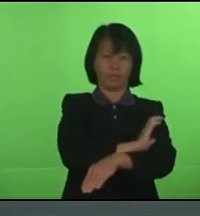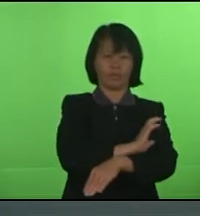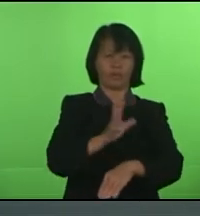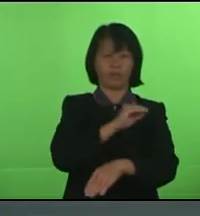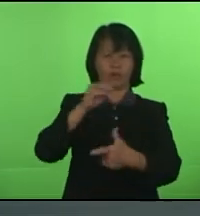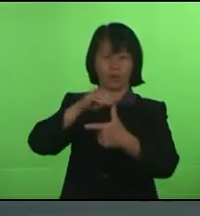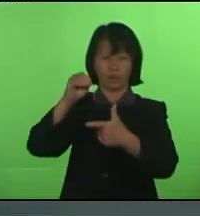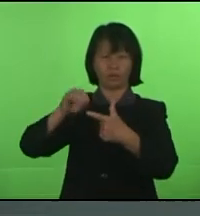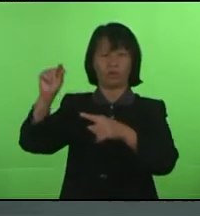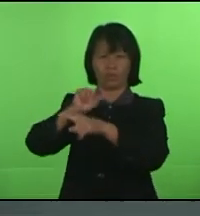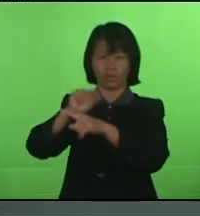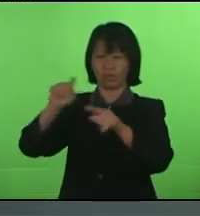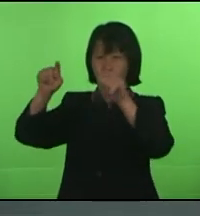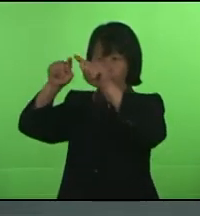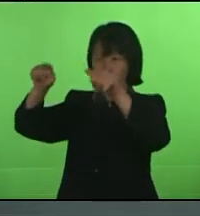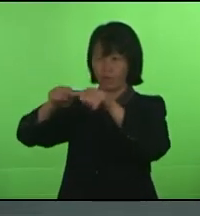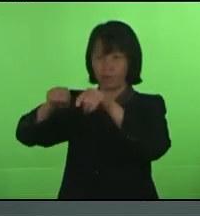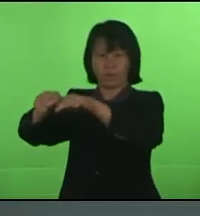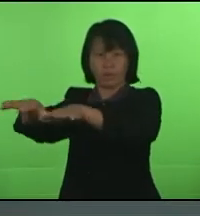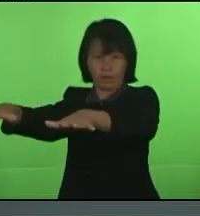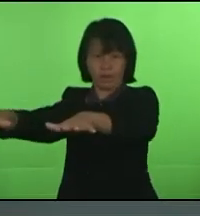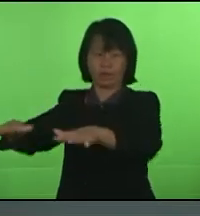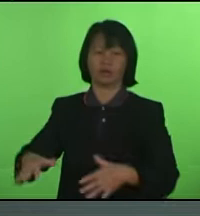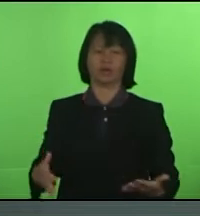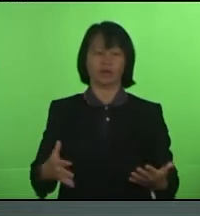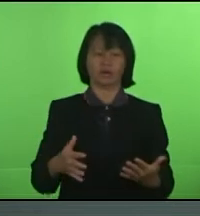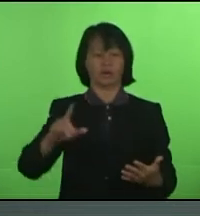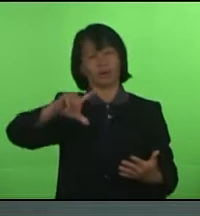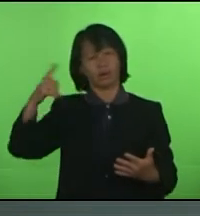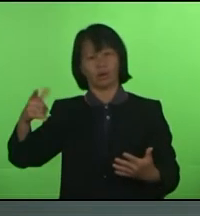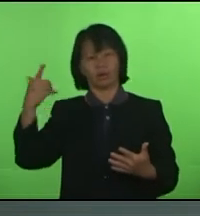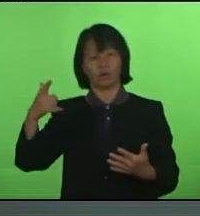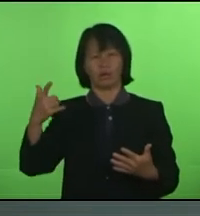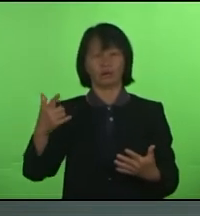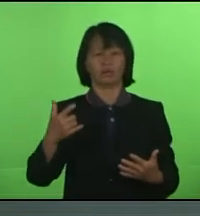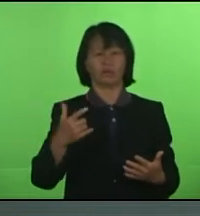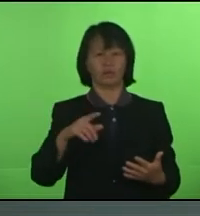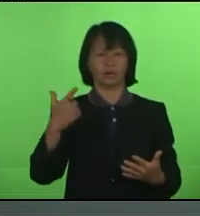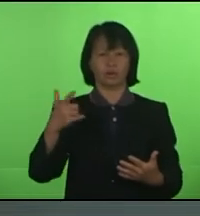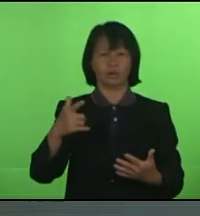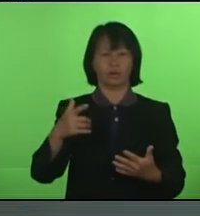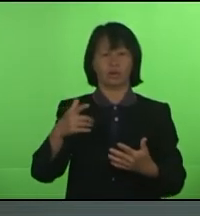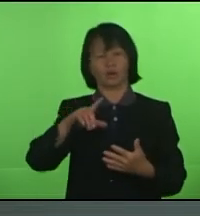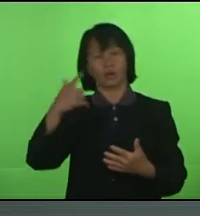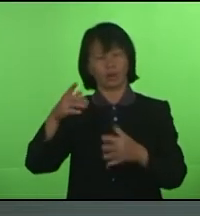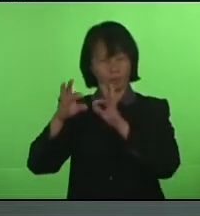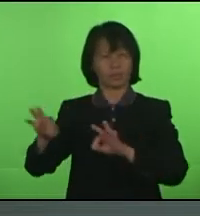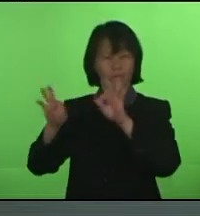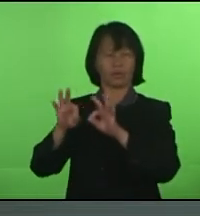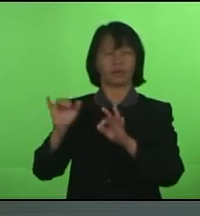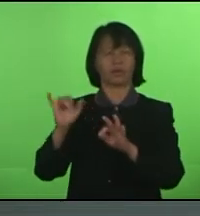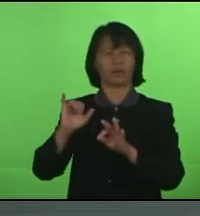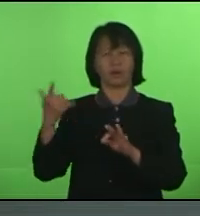the internet. Okay, and the other also equally important aspect